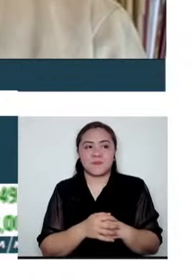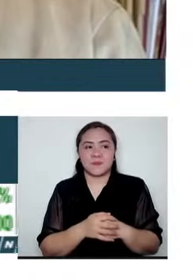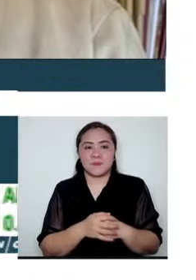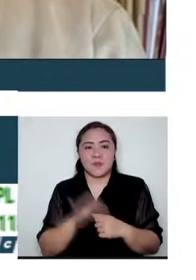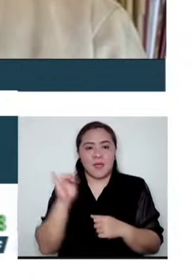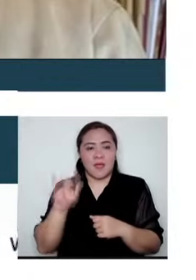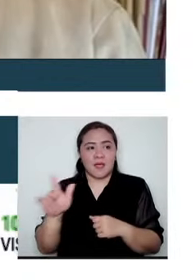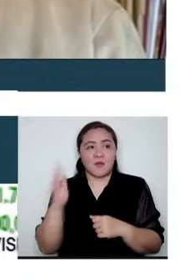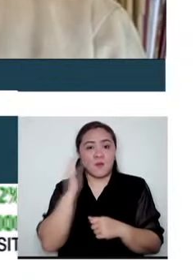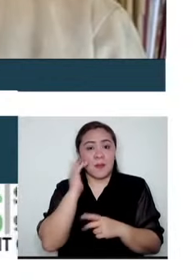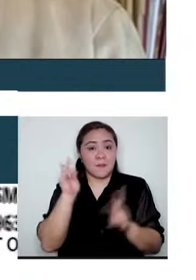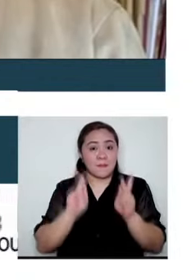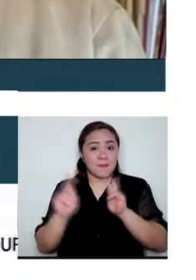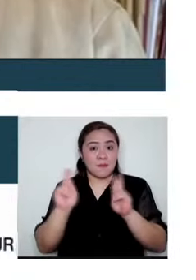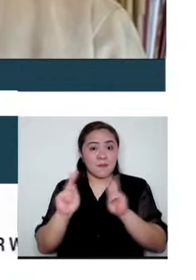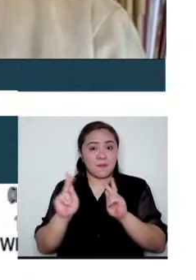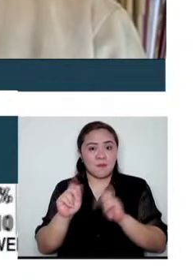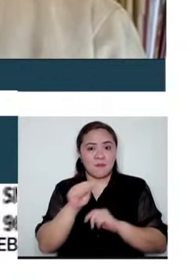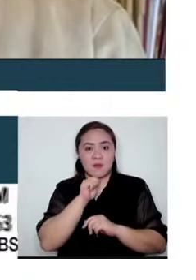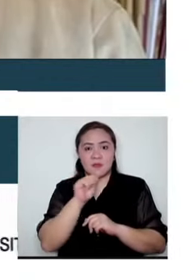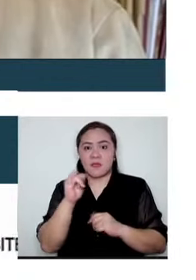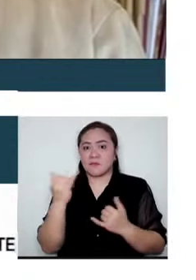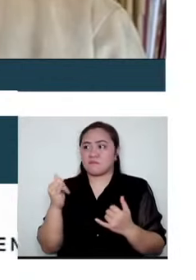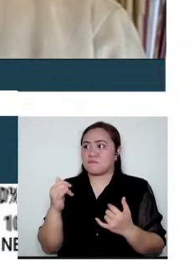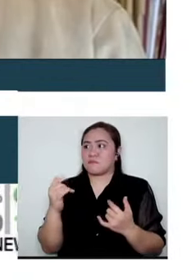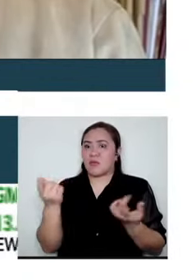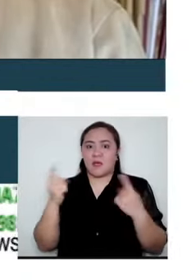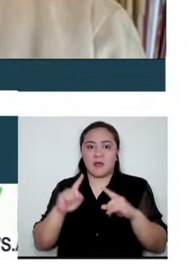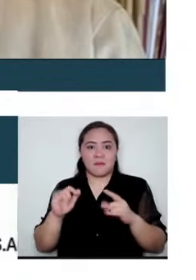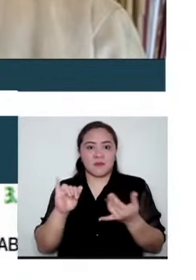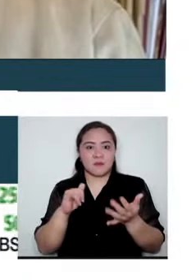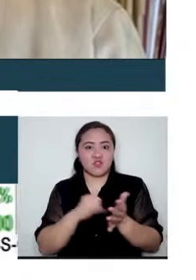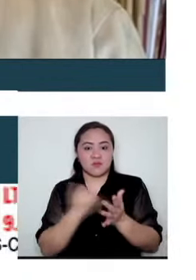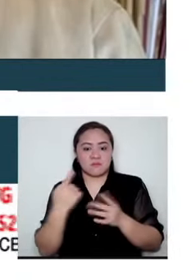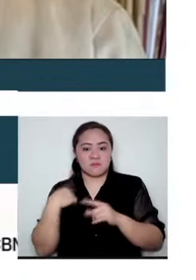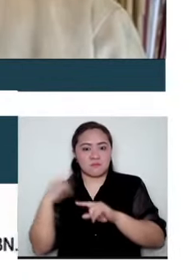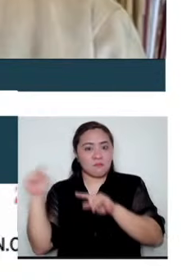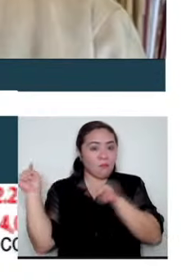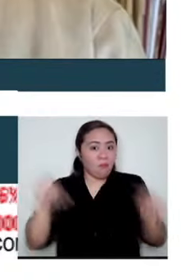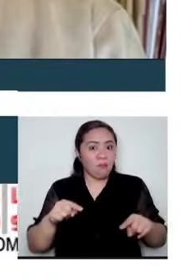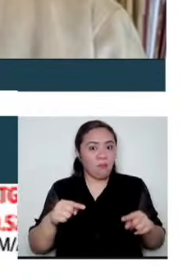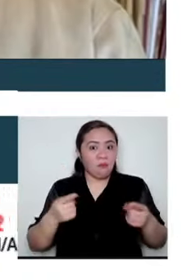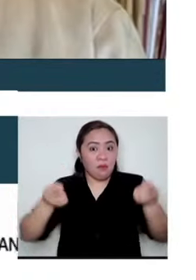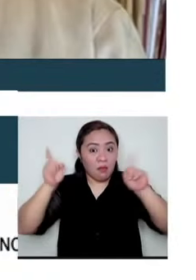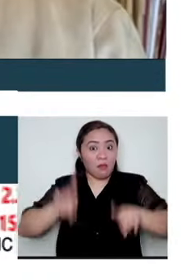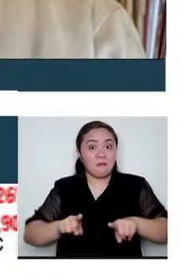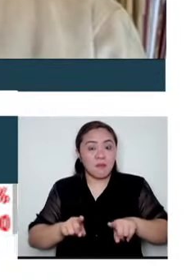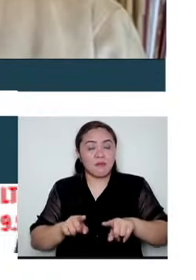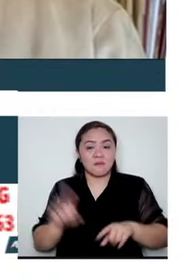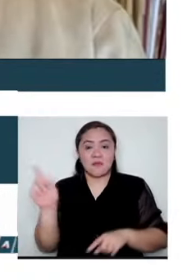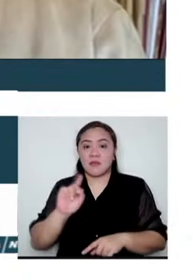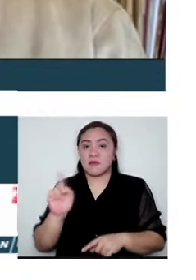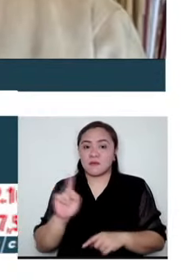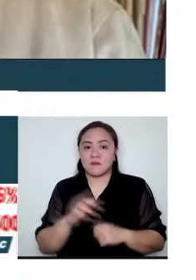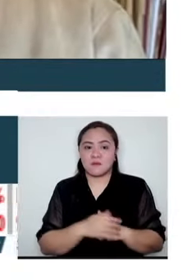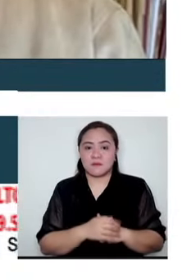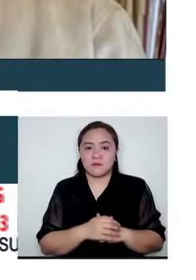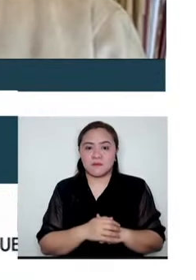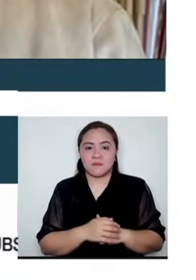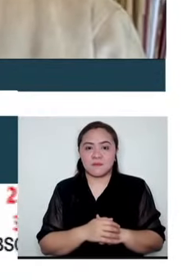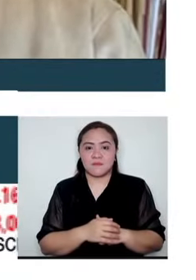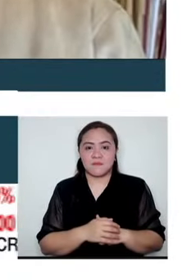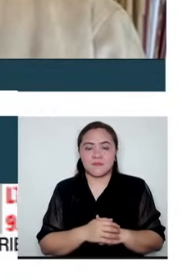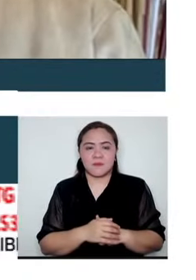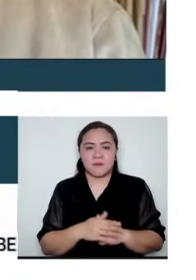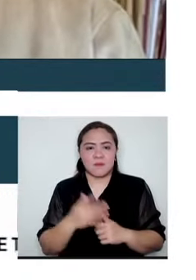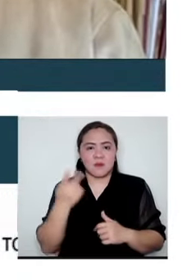people did not just magically appear in 1 second, right? There was, you can track it,